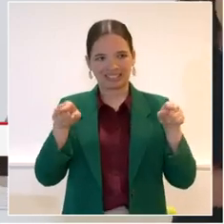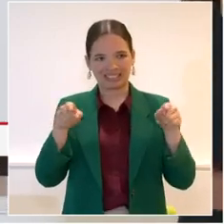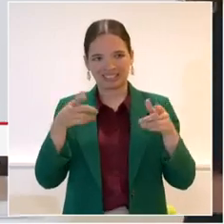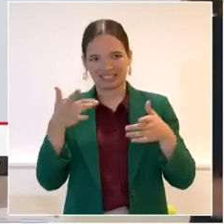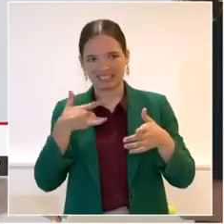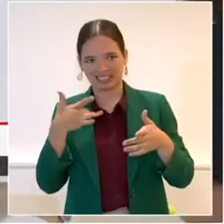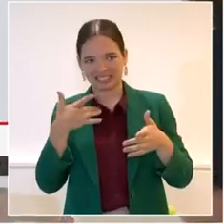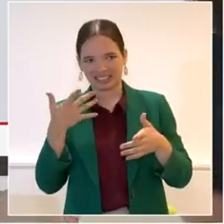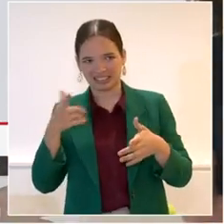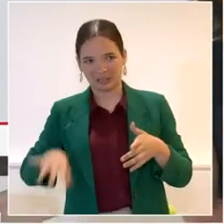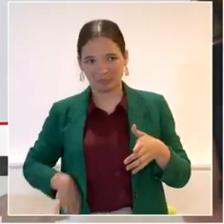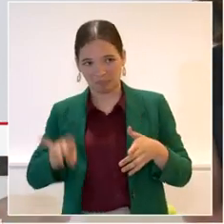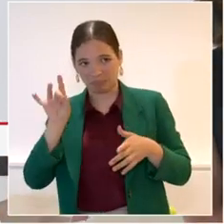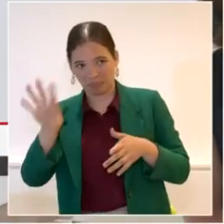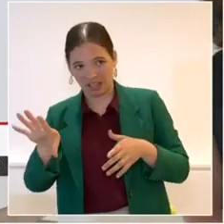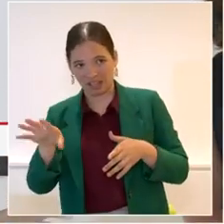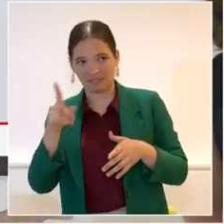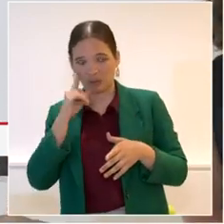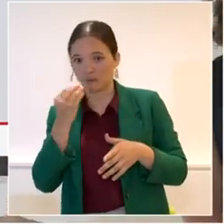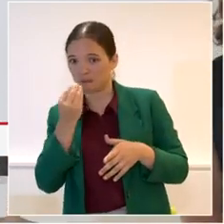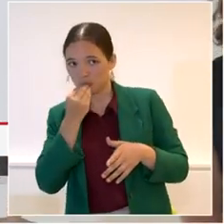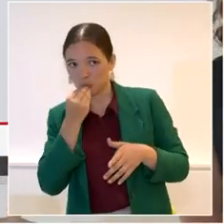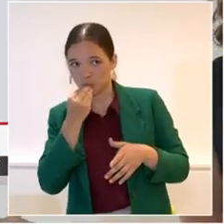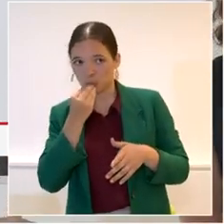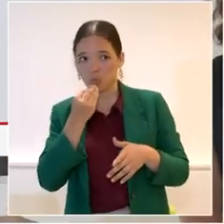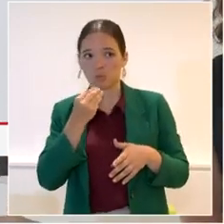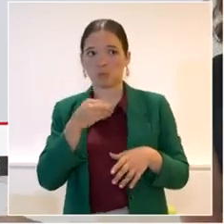paying out of pocket for food or,